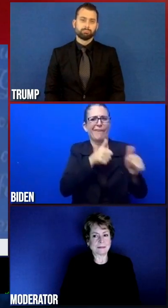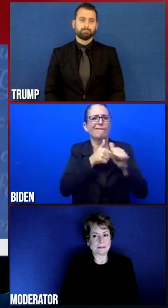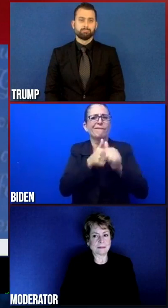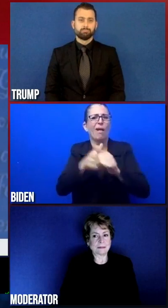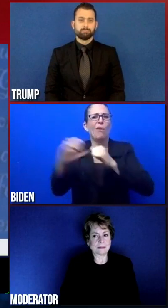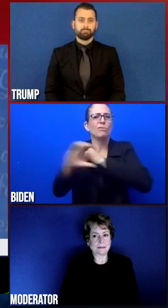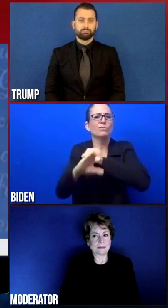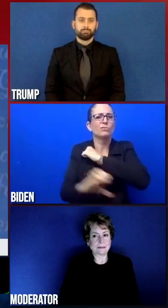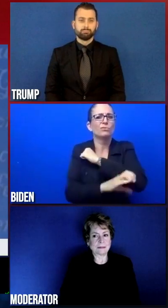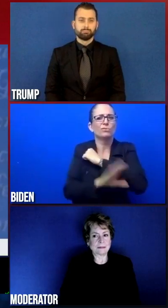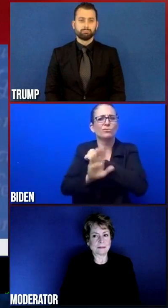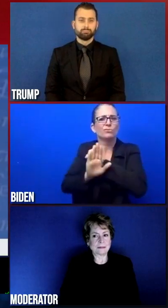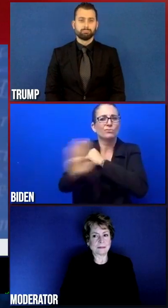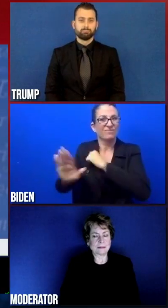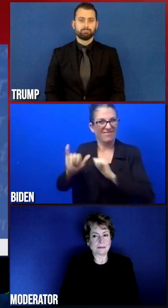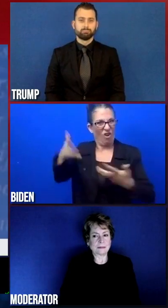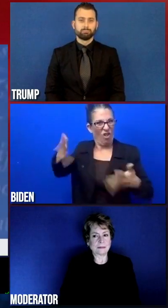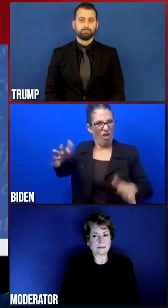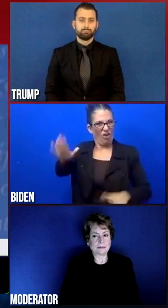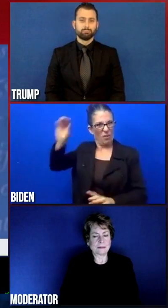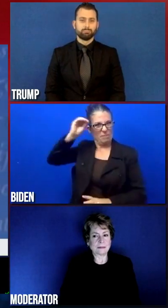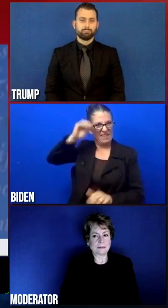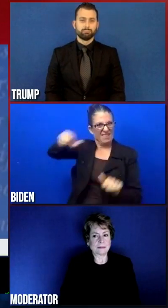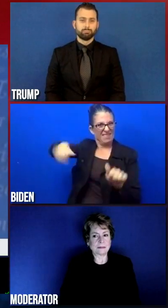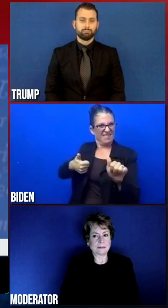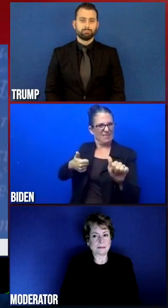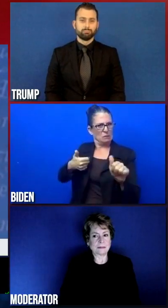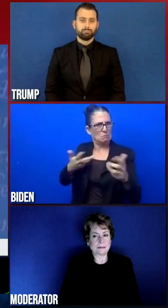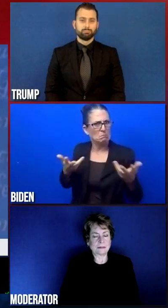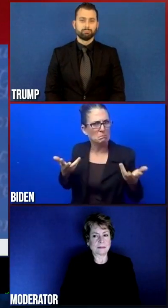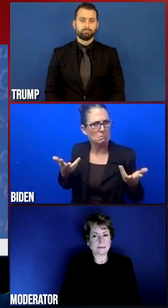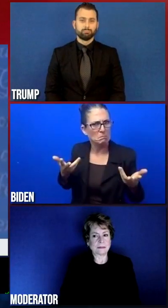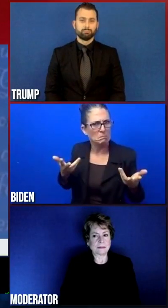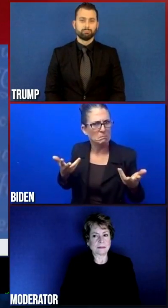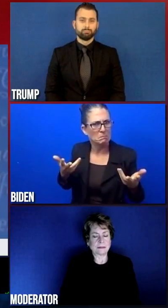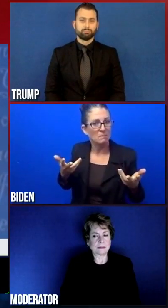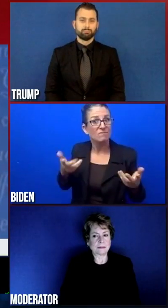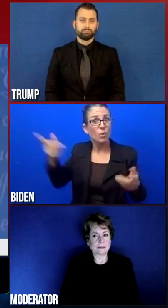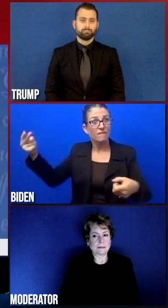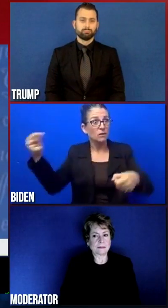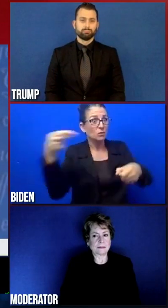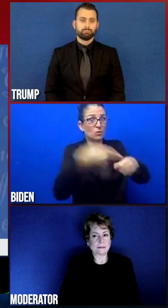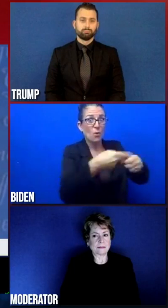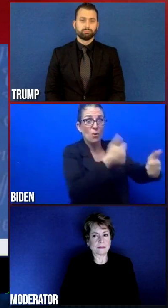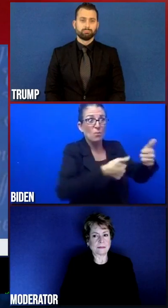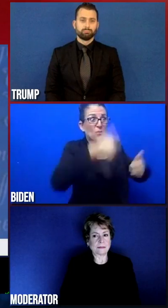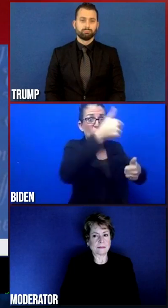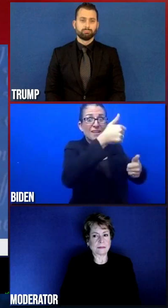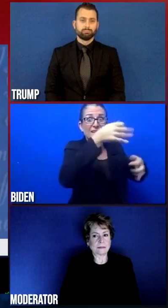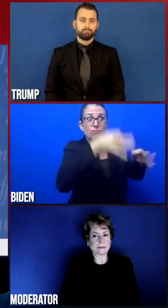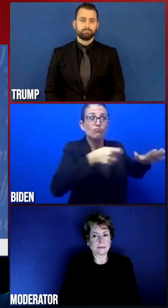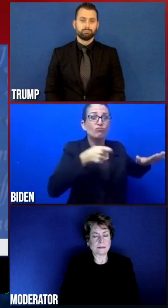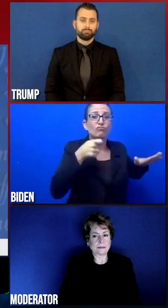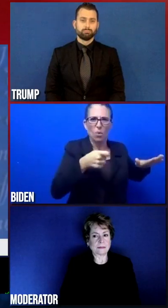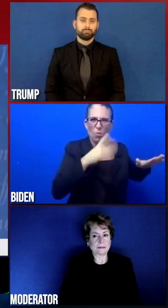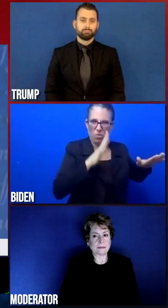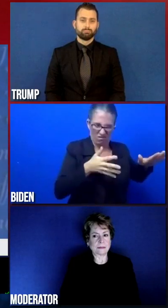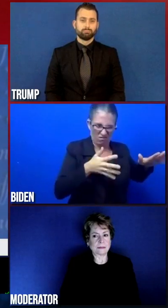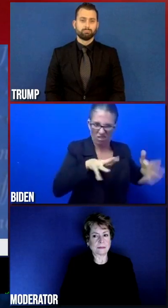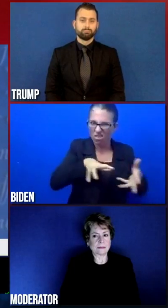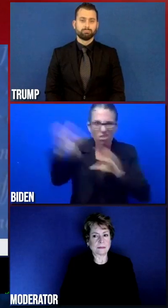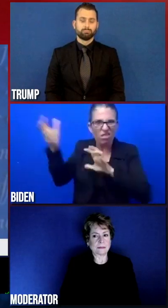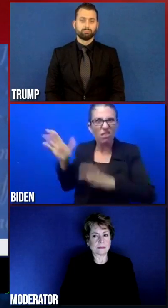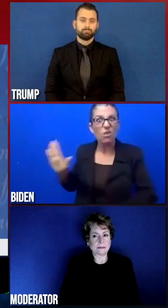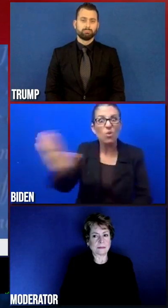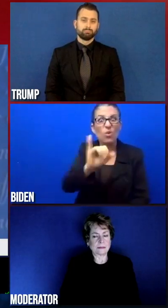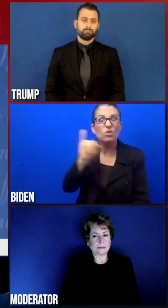happens? Women's rights are fundamentally changed. Once again, a woman could be pay more money because she has a pre-existing condition